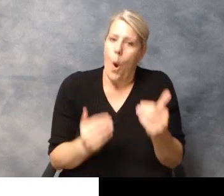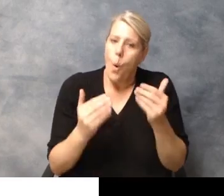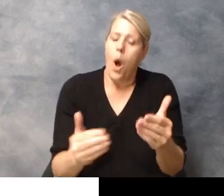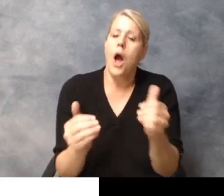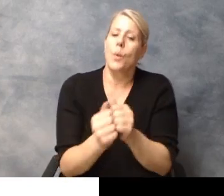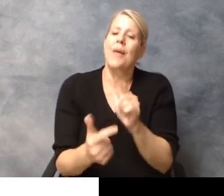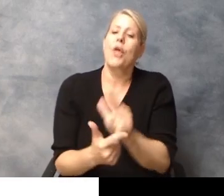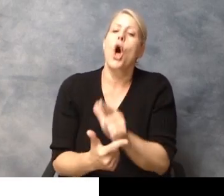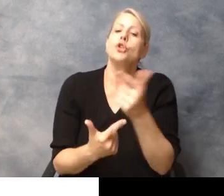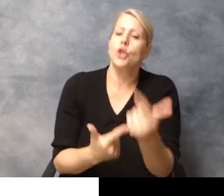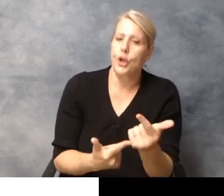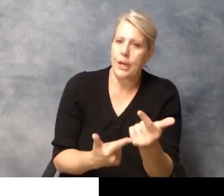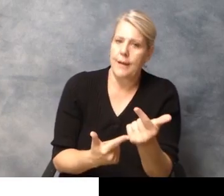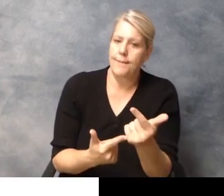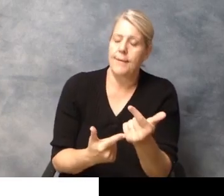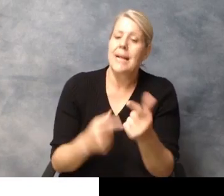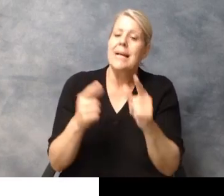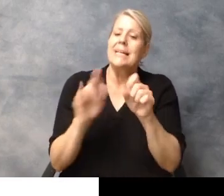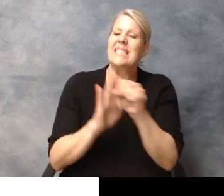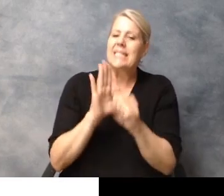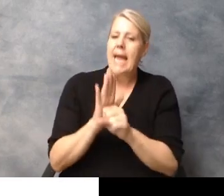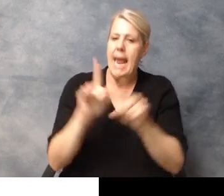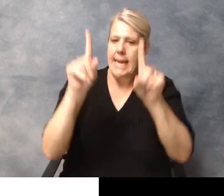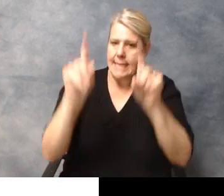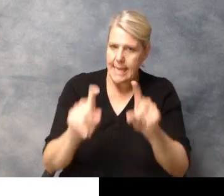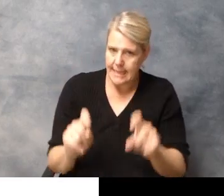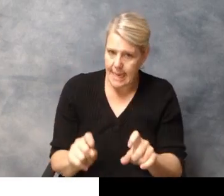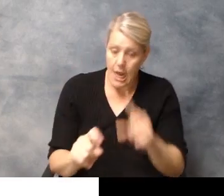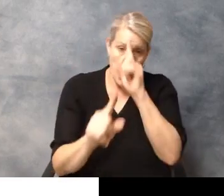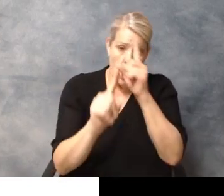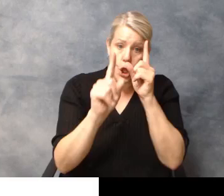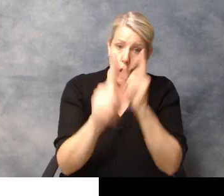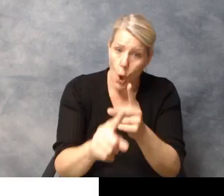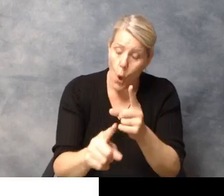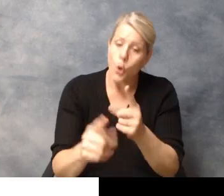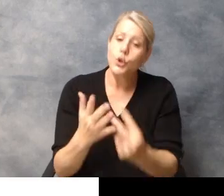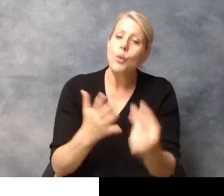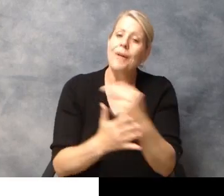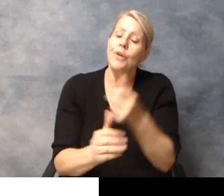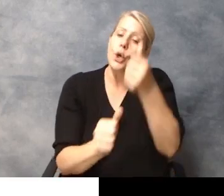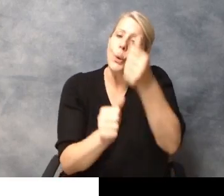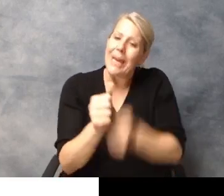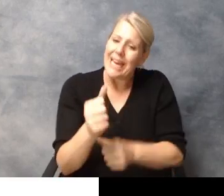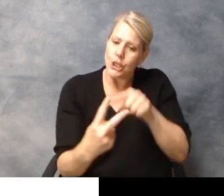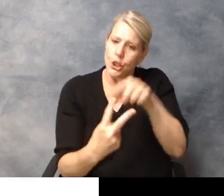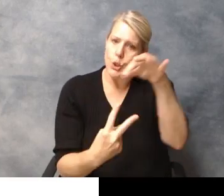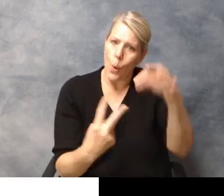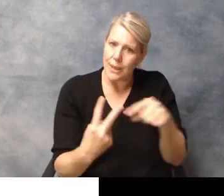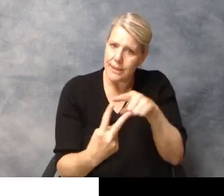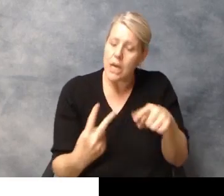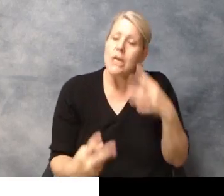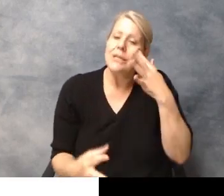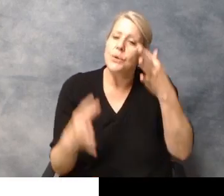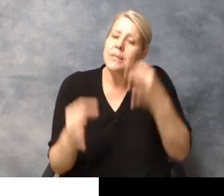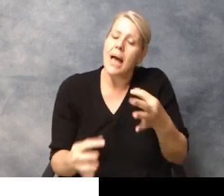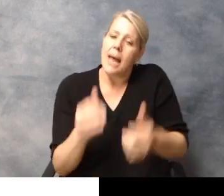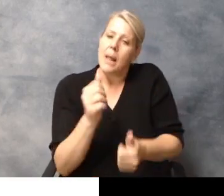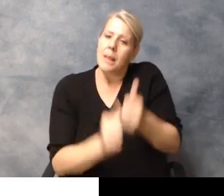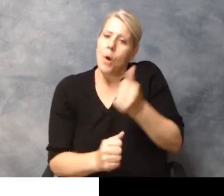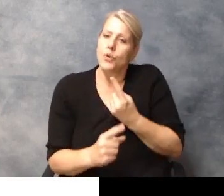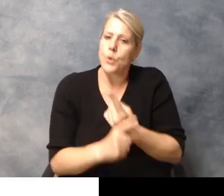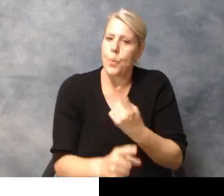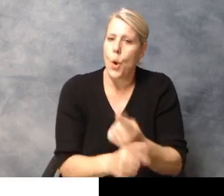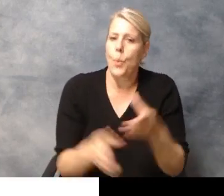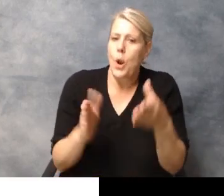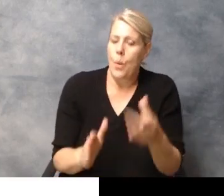Participation Guidelines. The goal of reviewing each option is to determine the most appropriate way for the student to